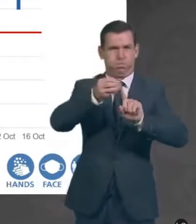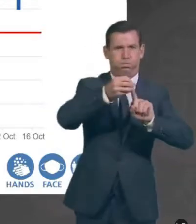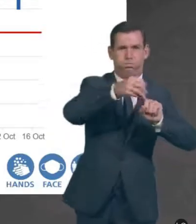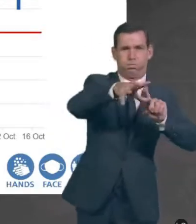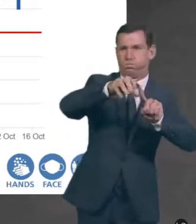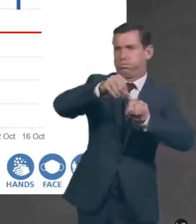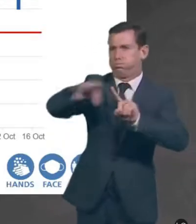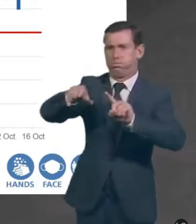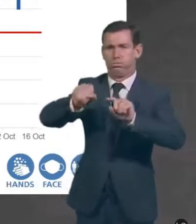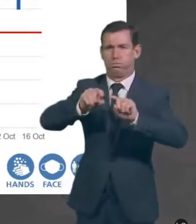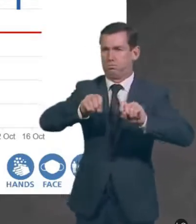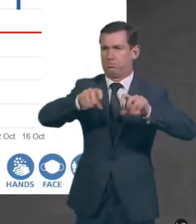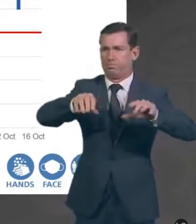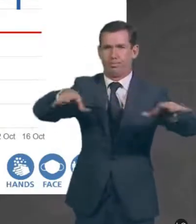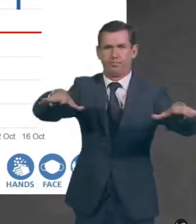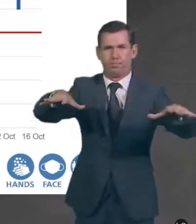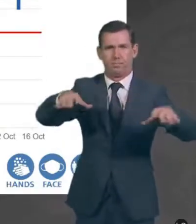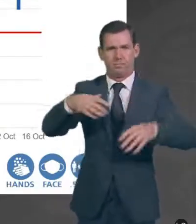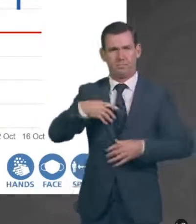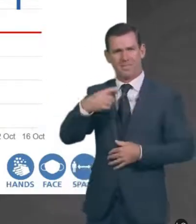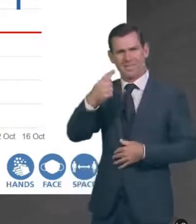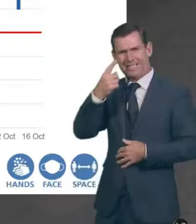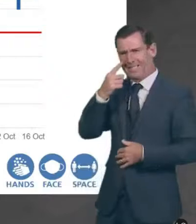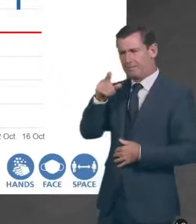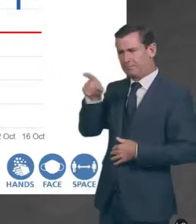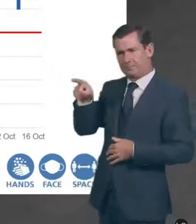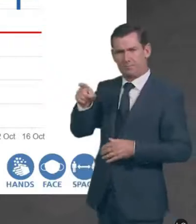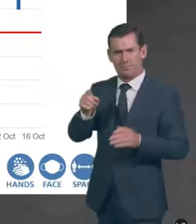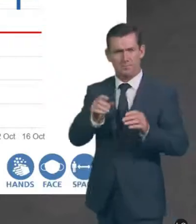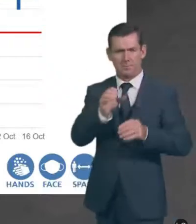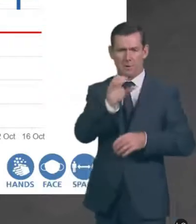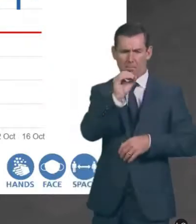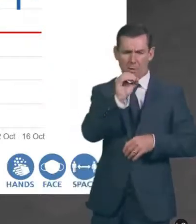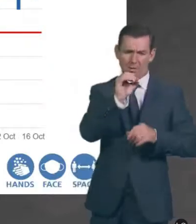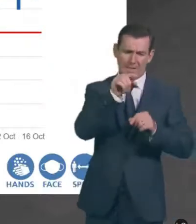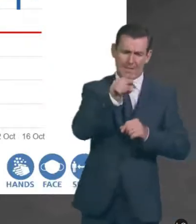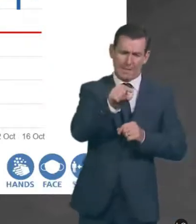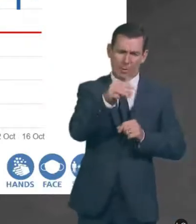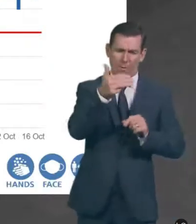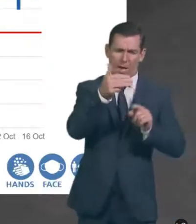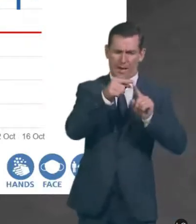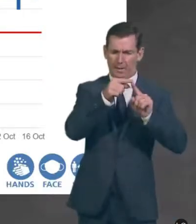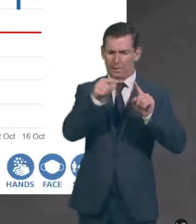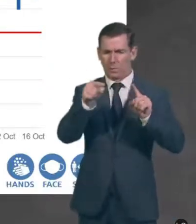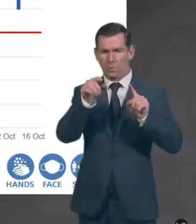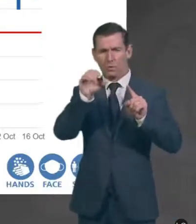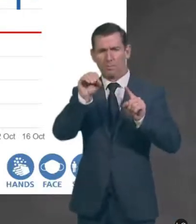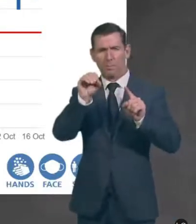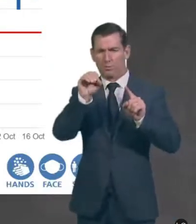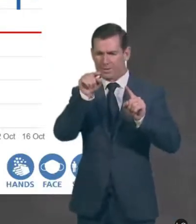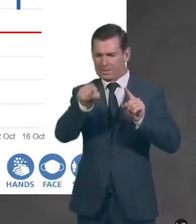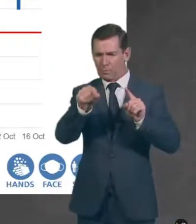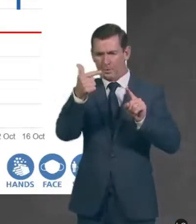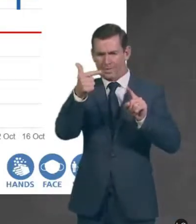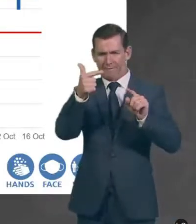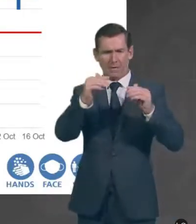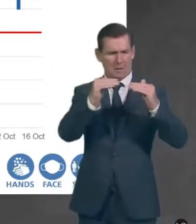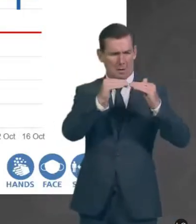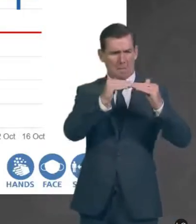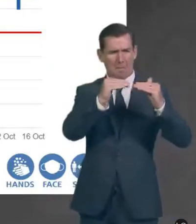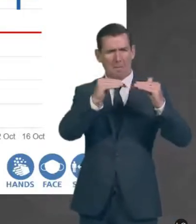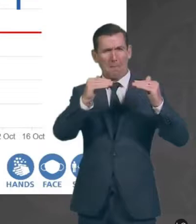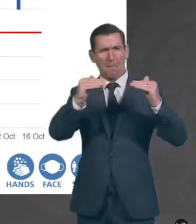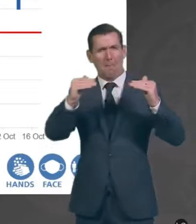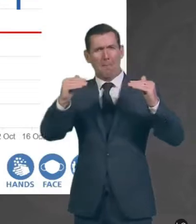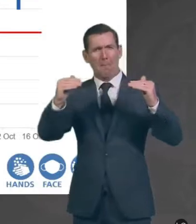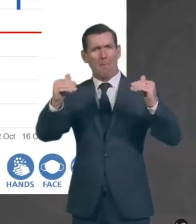somewhere between, say, 0.9 and 0.7, all the way through till the end of July. And then it